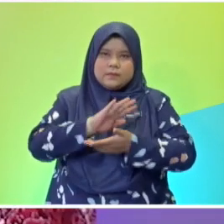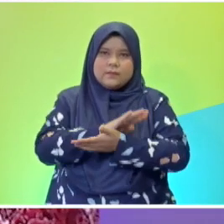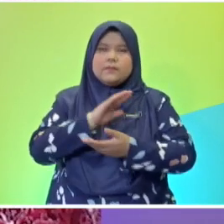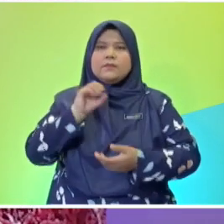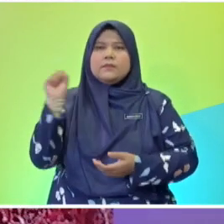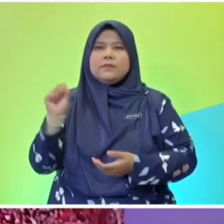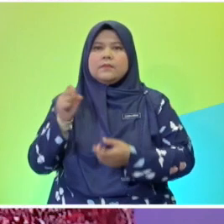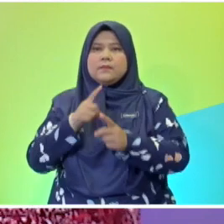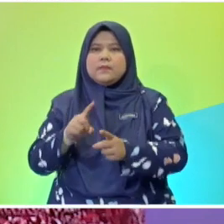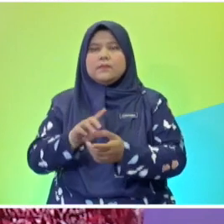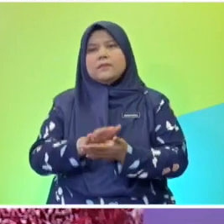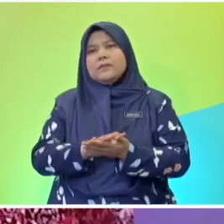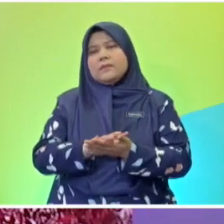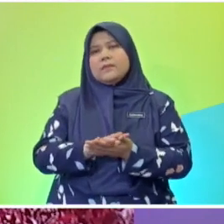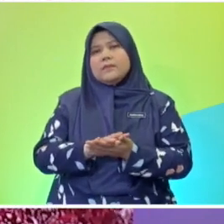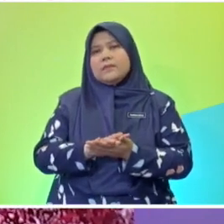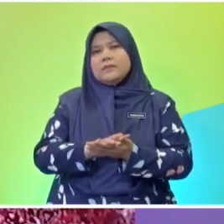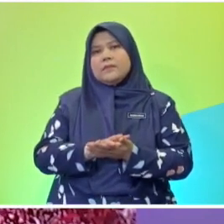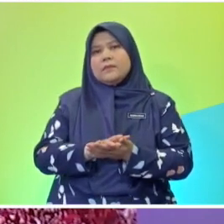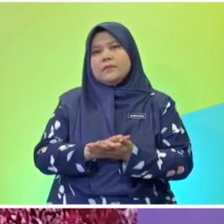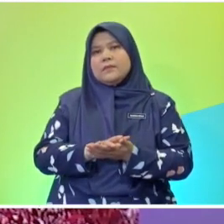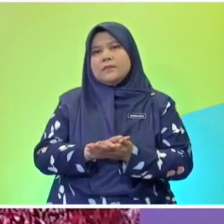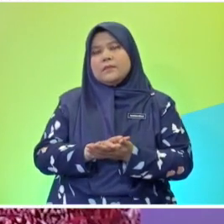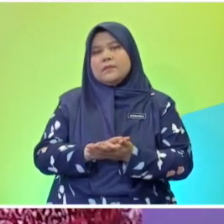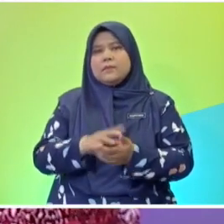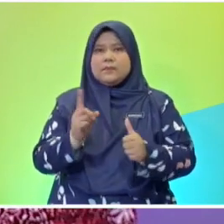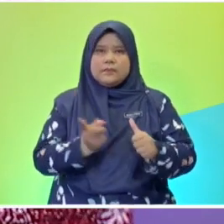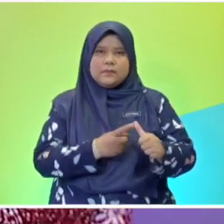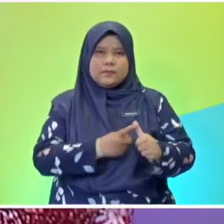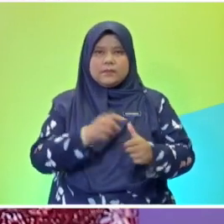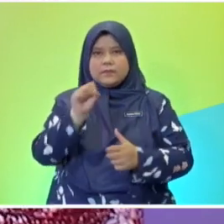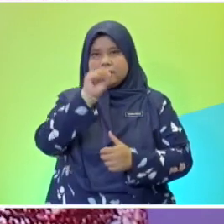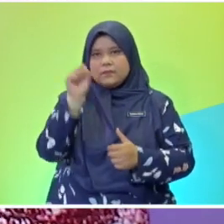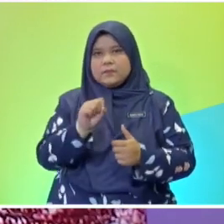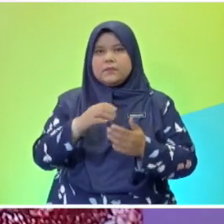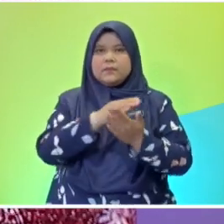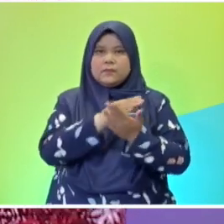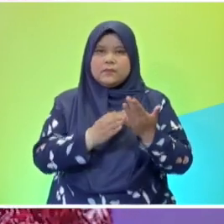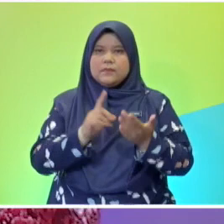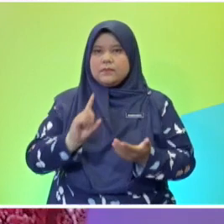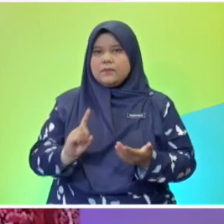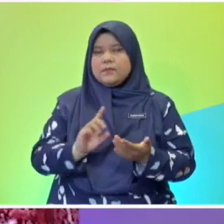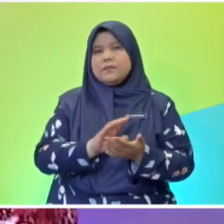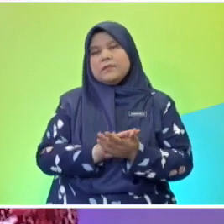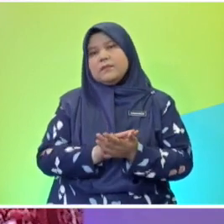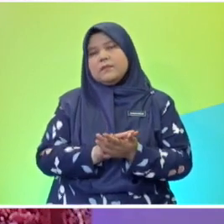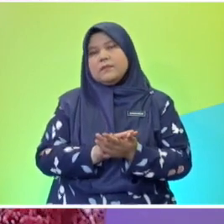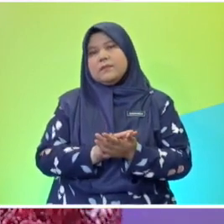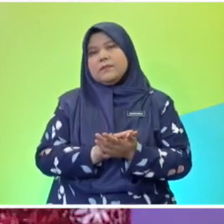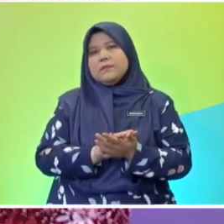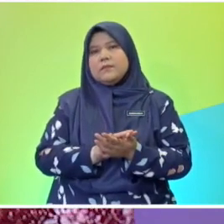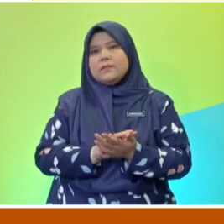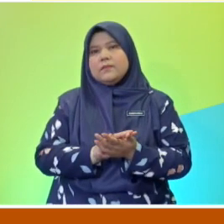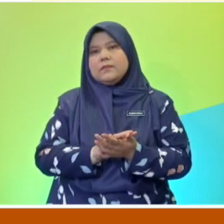it. Okay, so let's look at the first question, part 1. Okay,